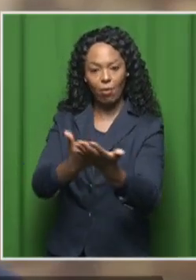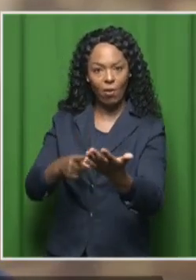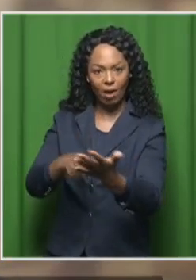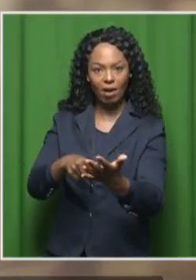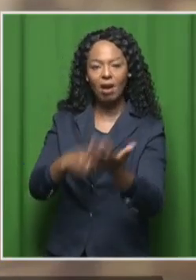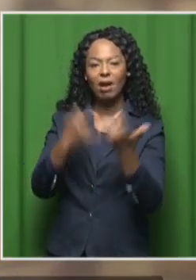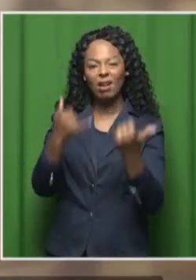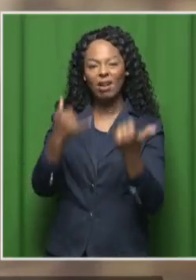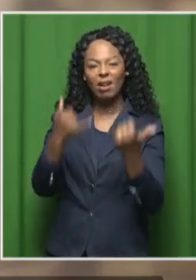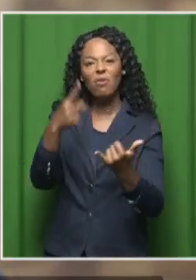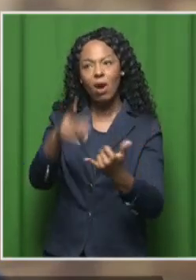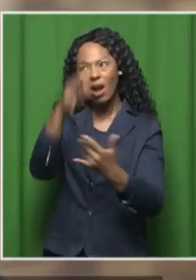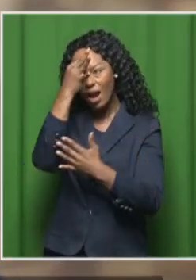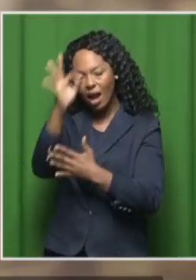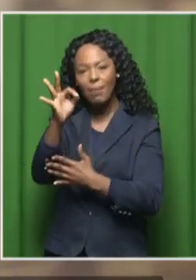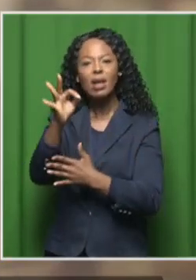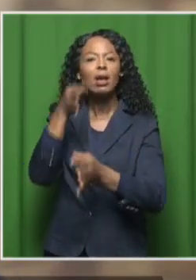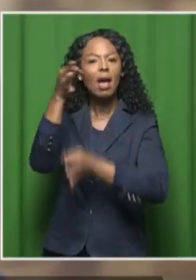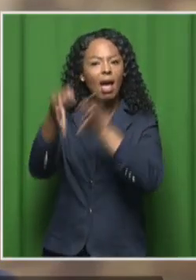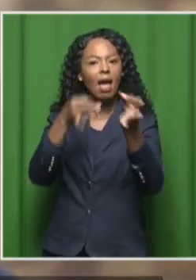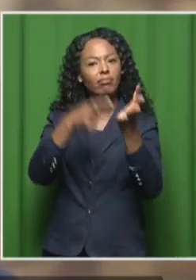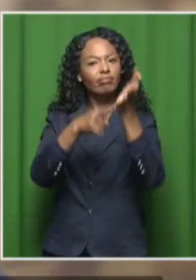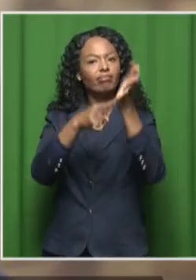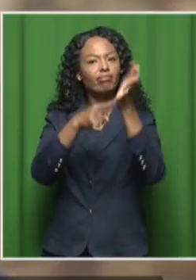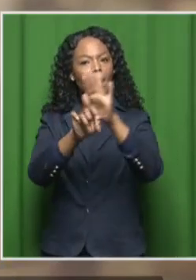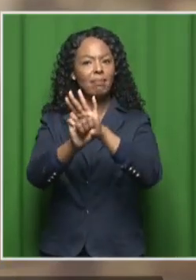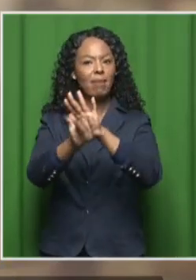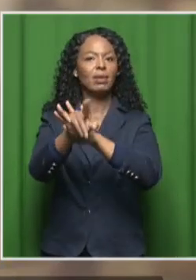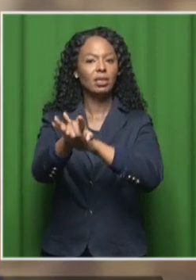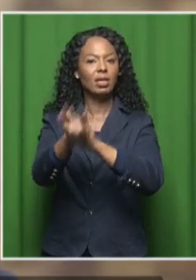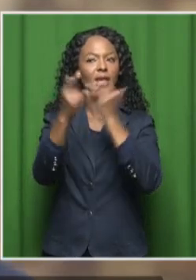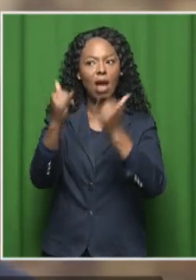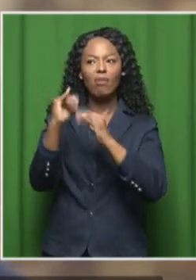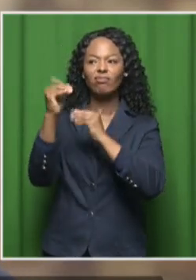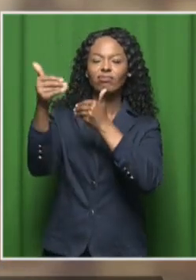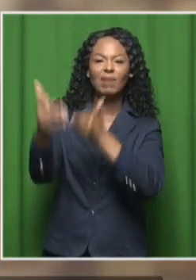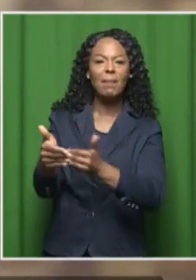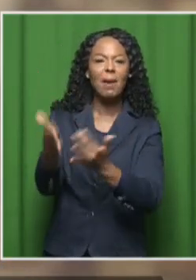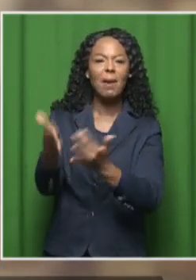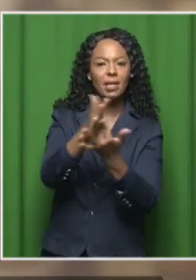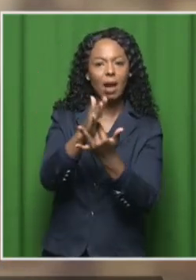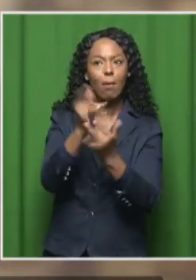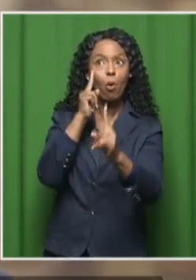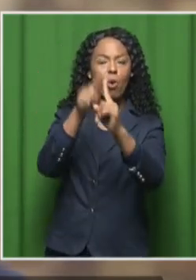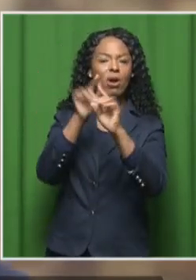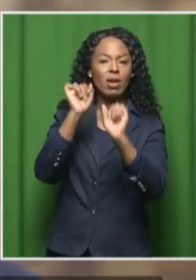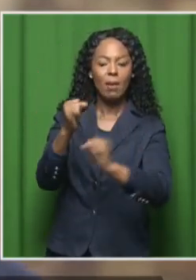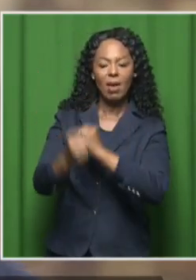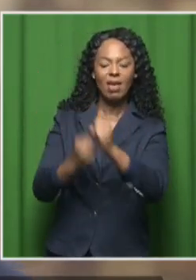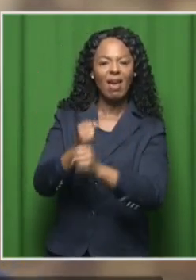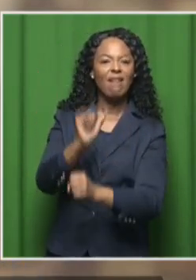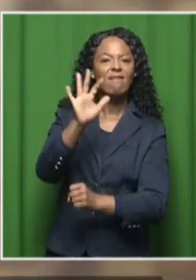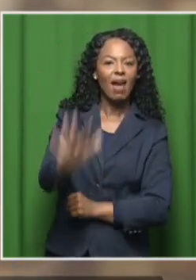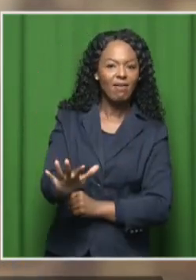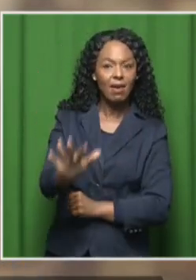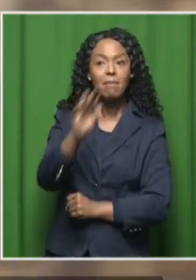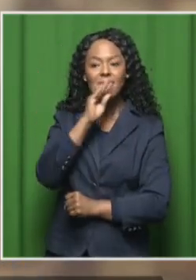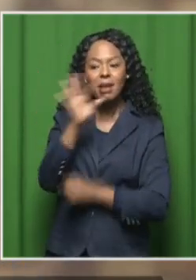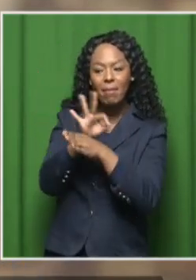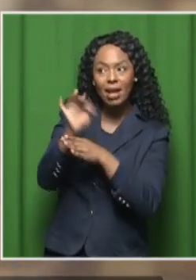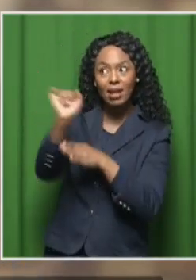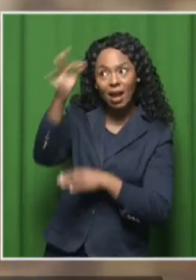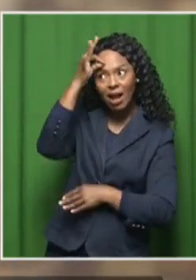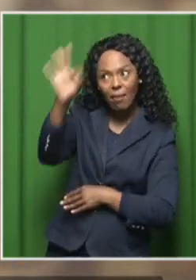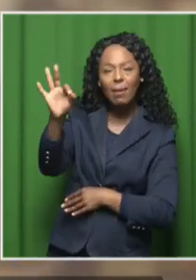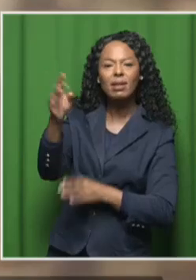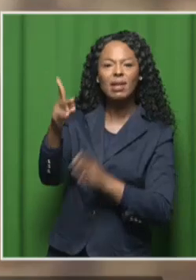uses to outline its development goals over a period of maybe 3 to 5 years. Over this period, the government plans on how it's going to develop its